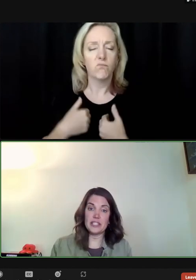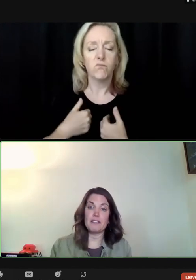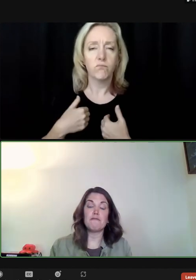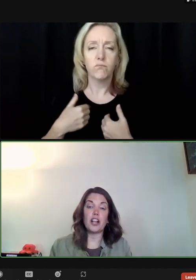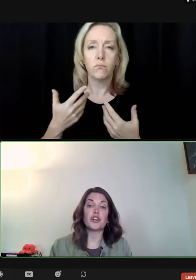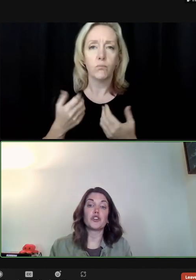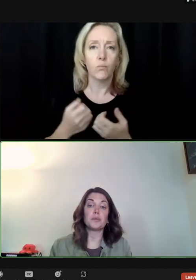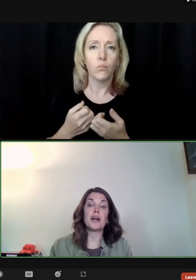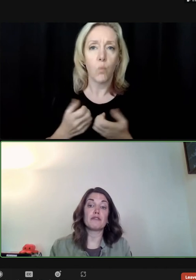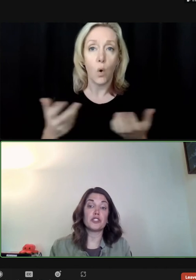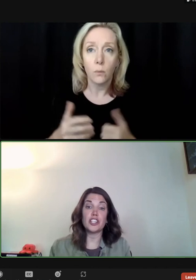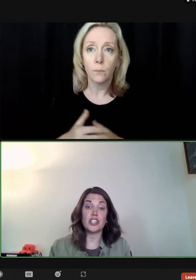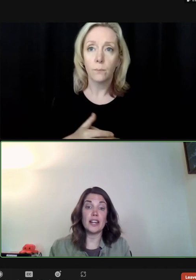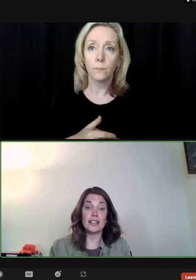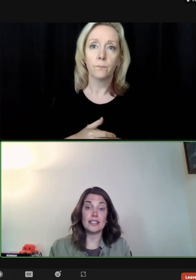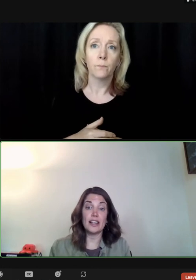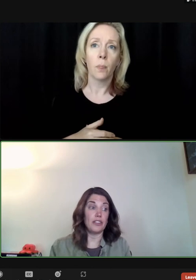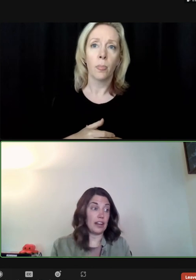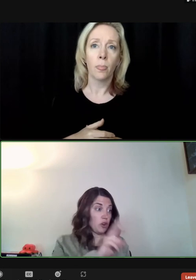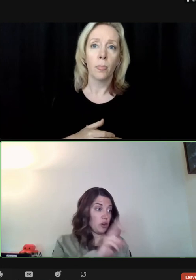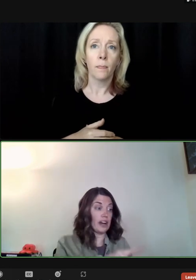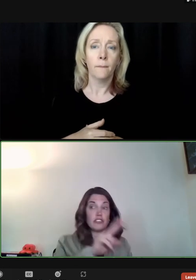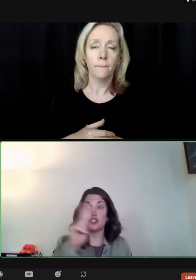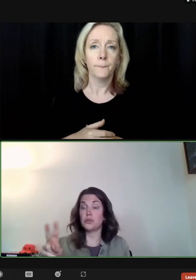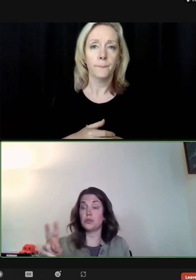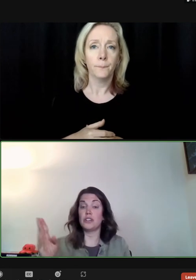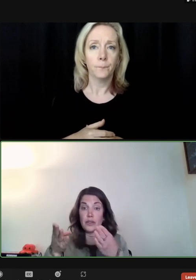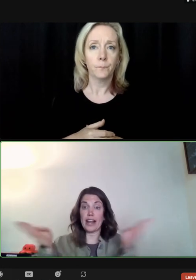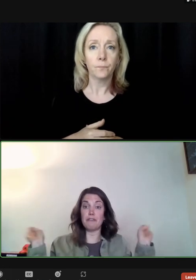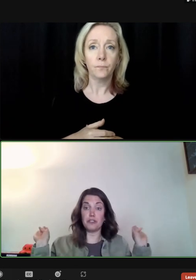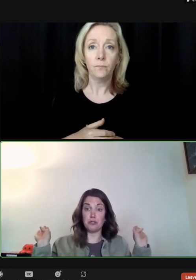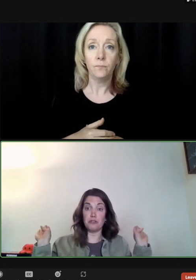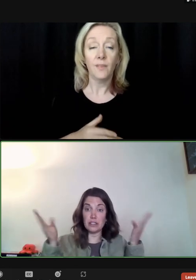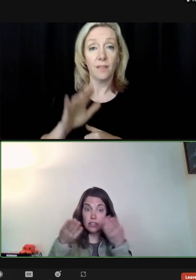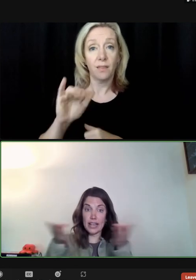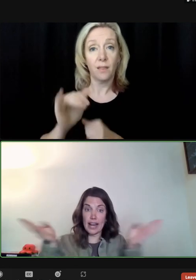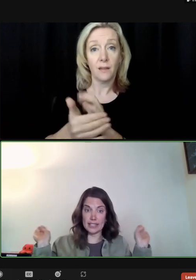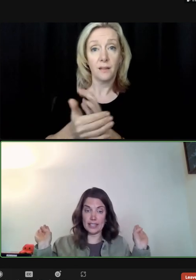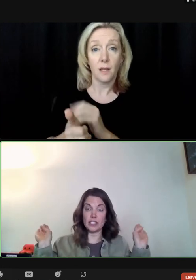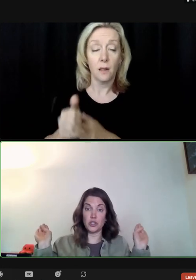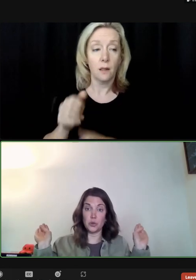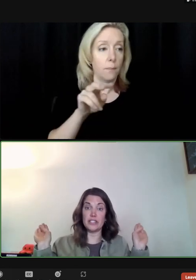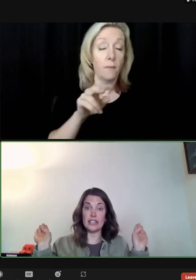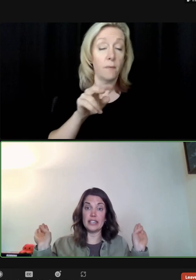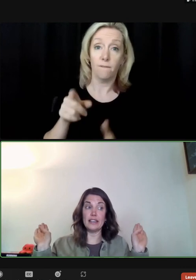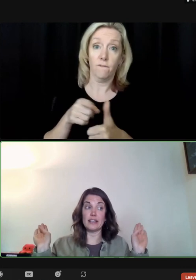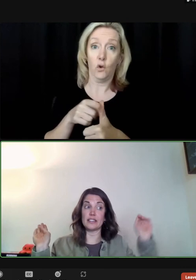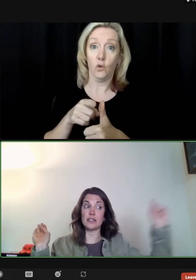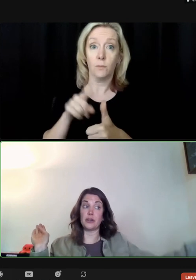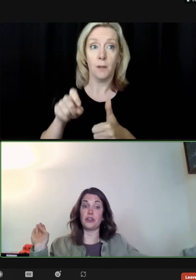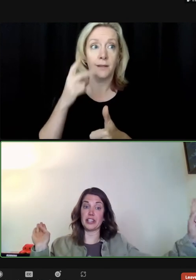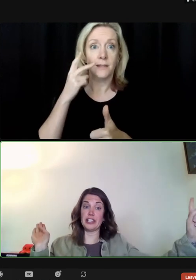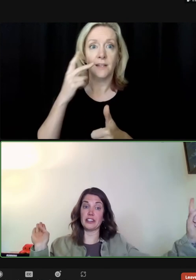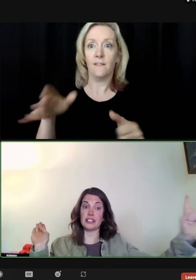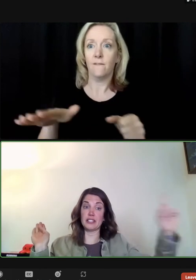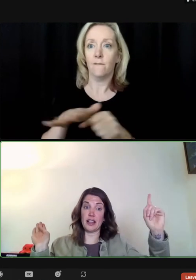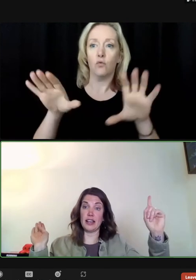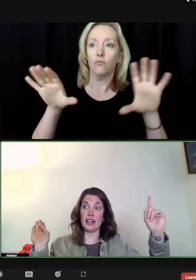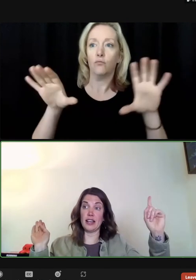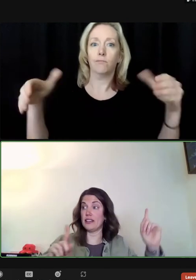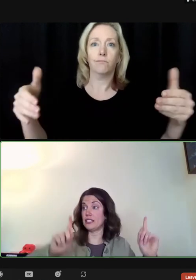And yeah, like we said, following a group conversation in ASL, that requires you to not only have the field access to see that somebody